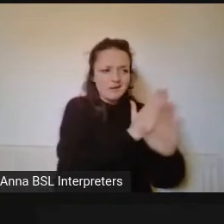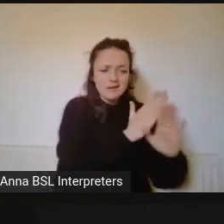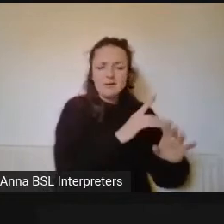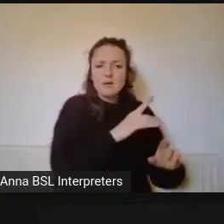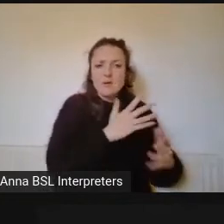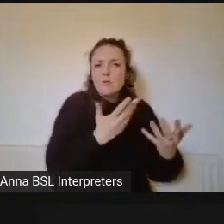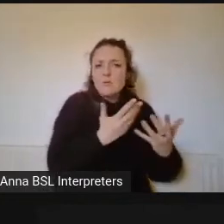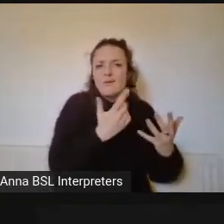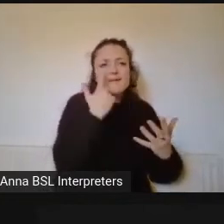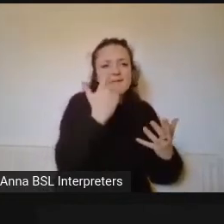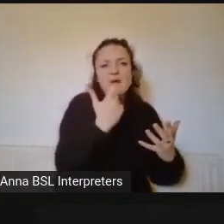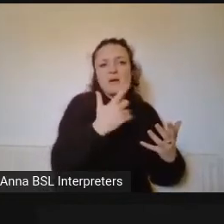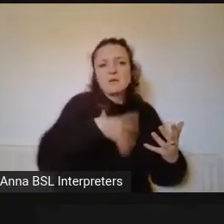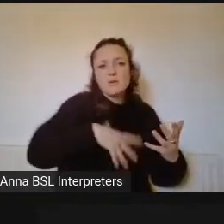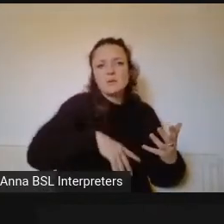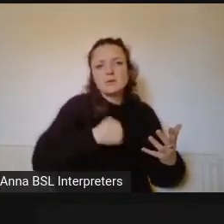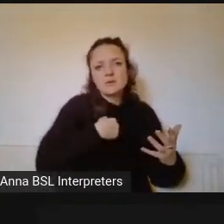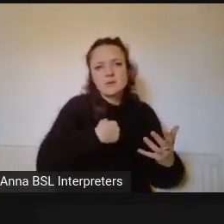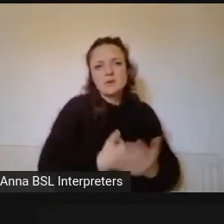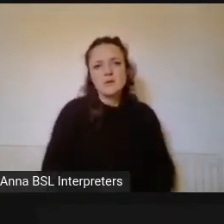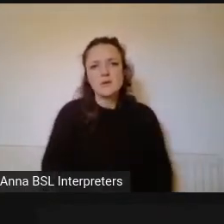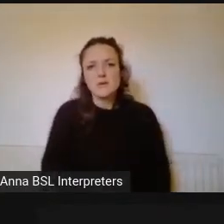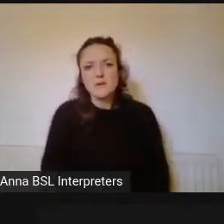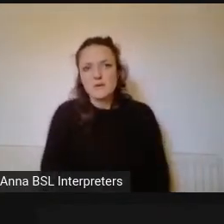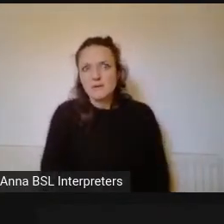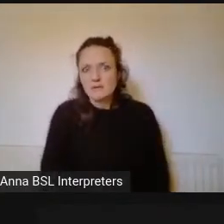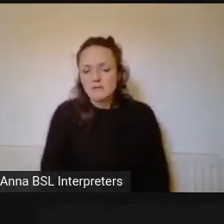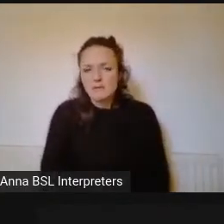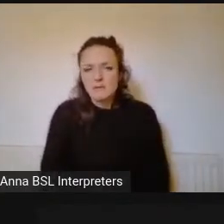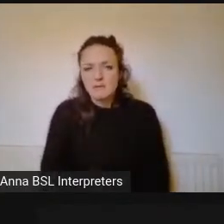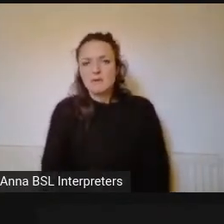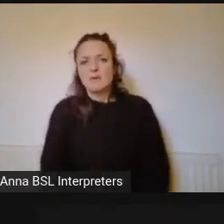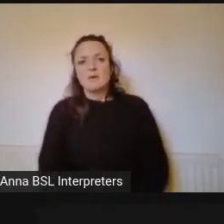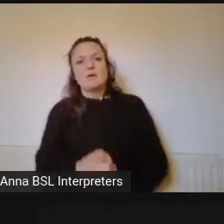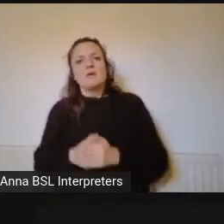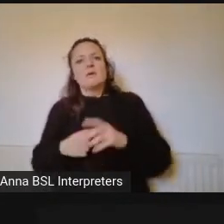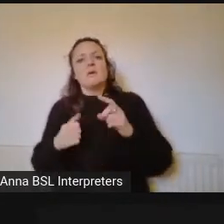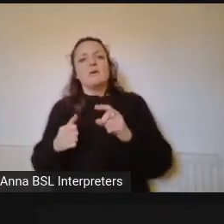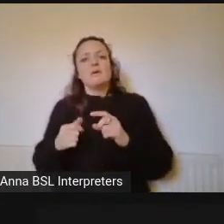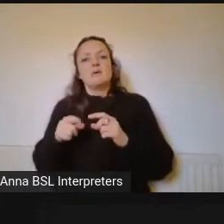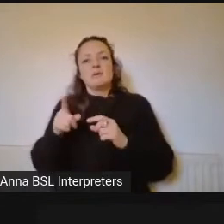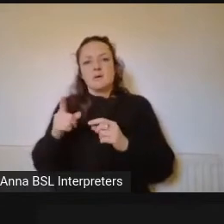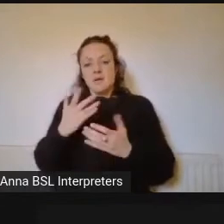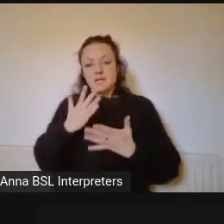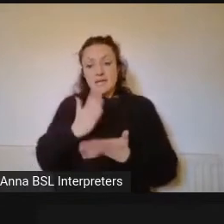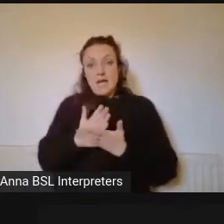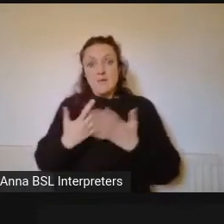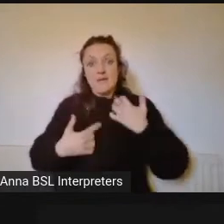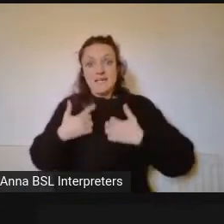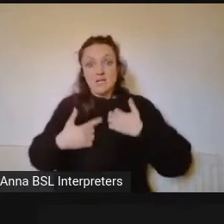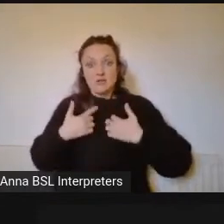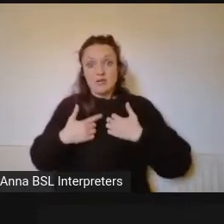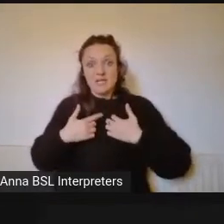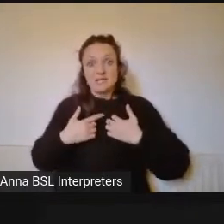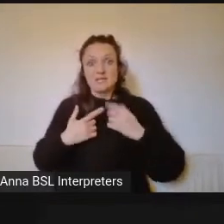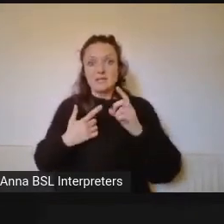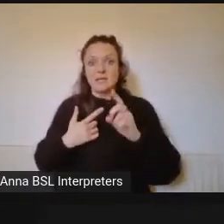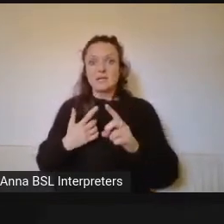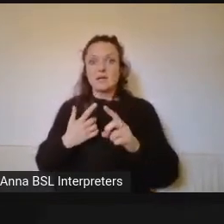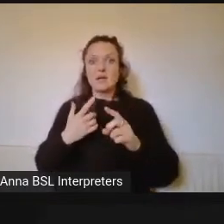Yes. I know, I think that's really interesting in that there's so much emphasis on data revealing and seeing